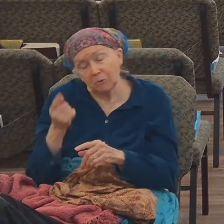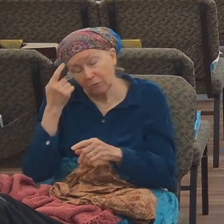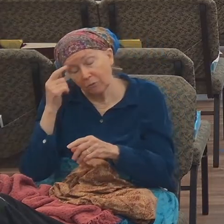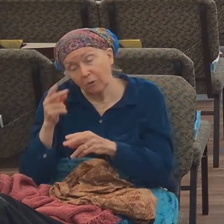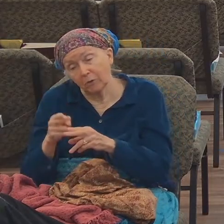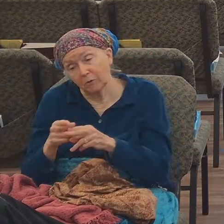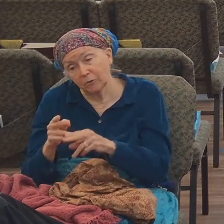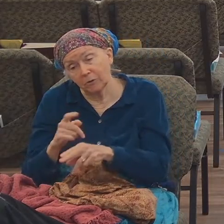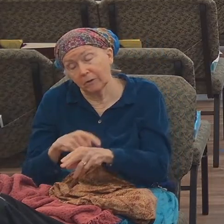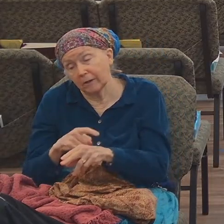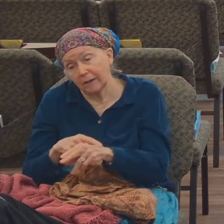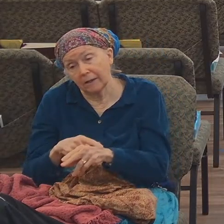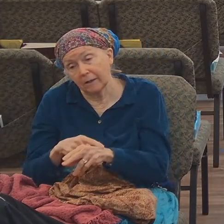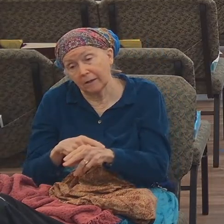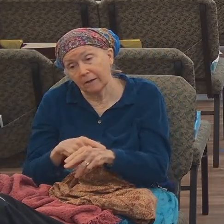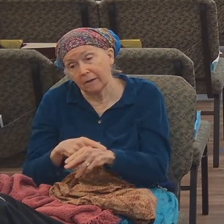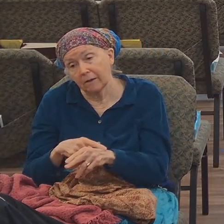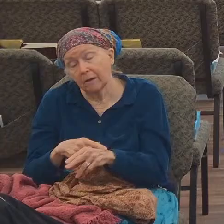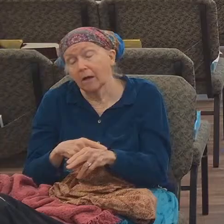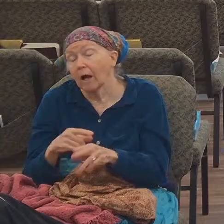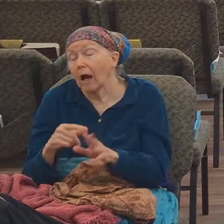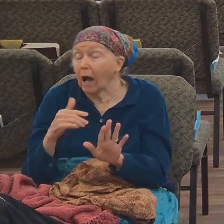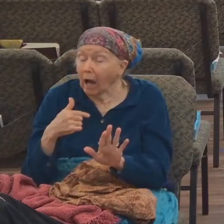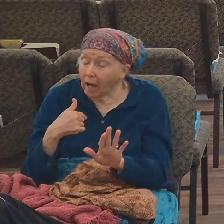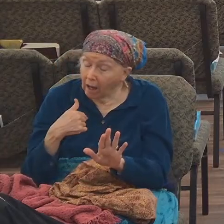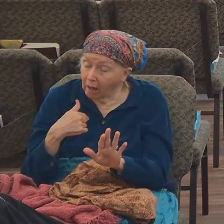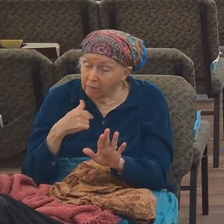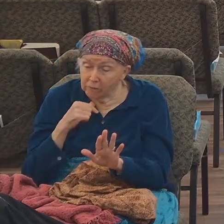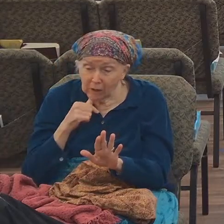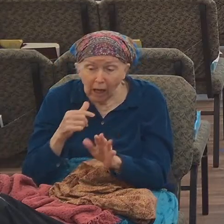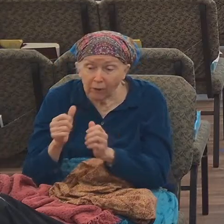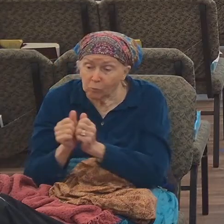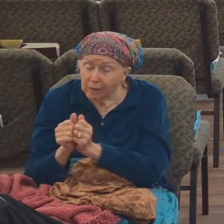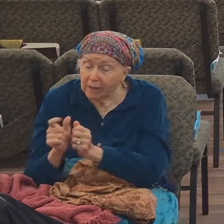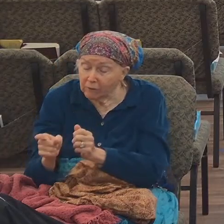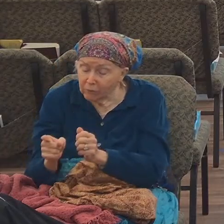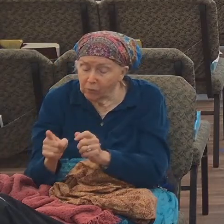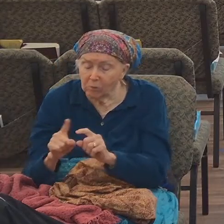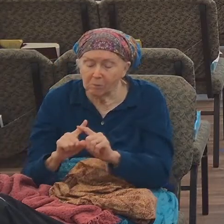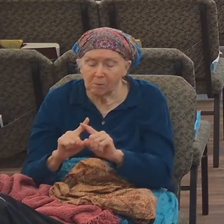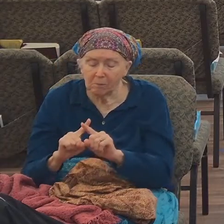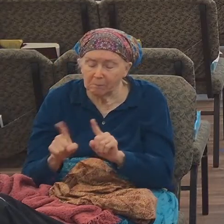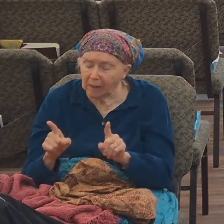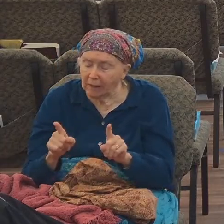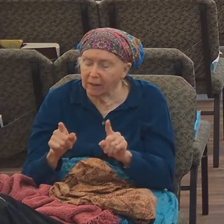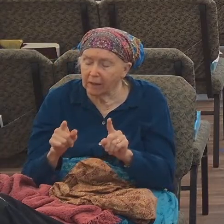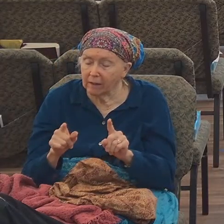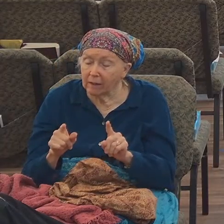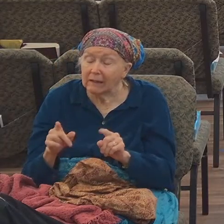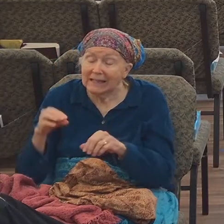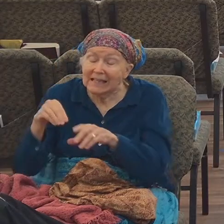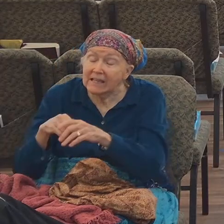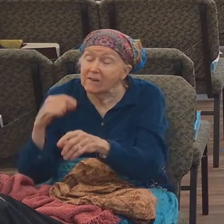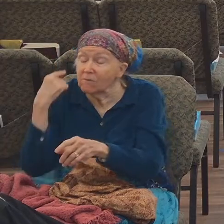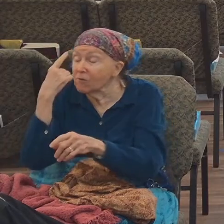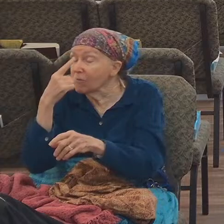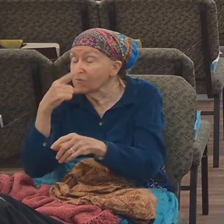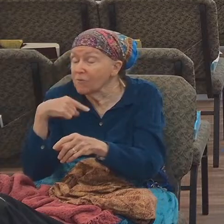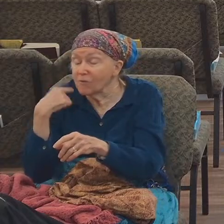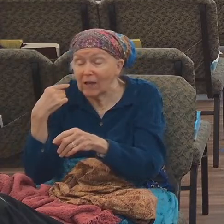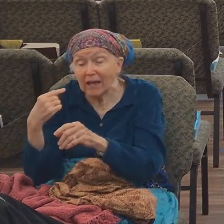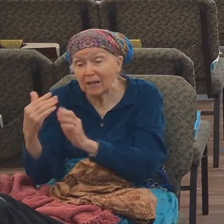presence, not in affection, literally in face, not in heart. That's the